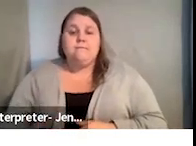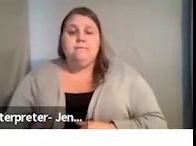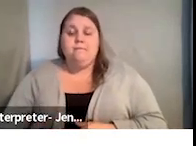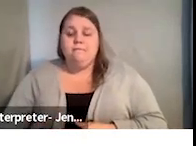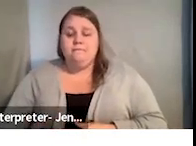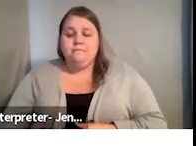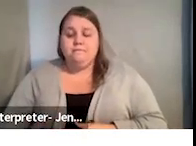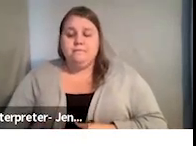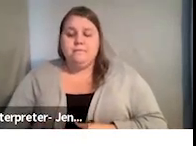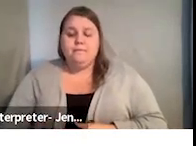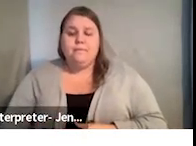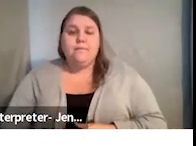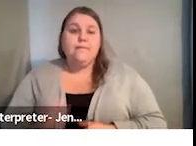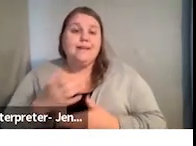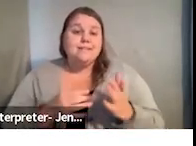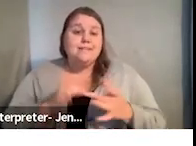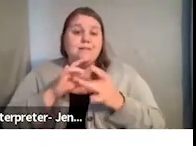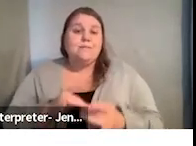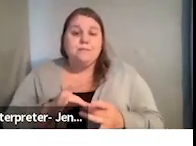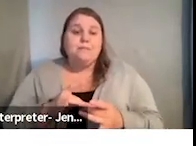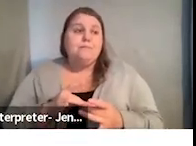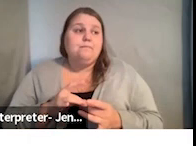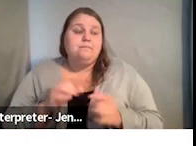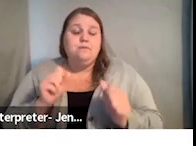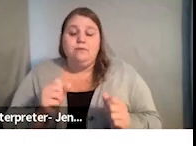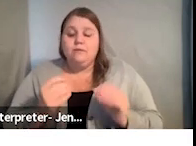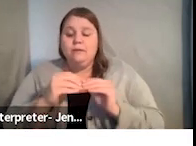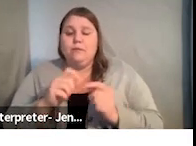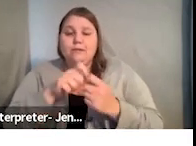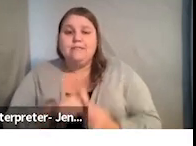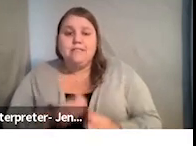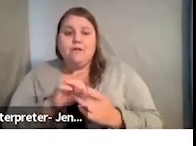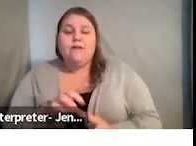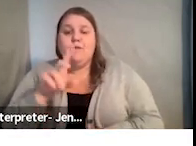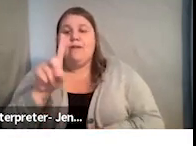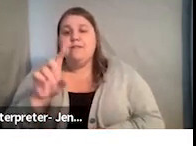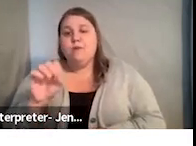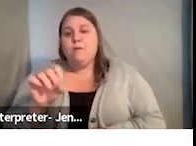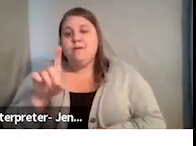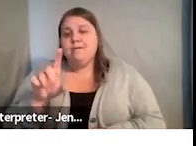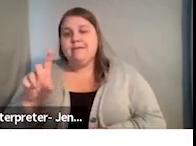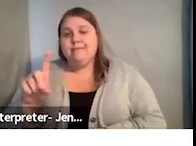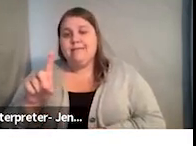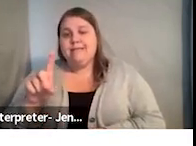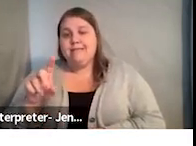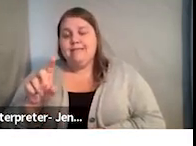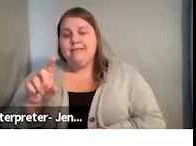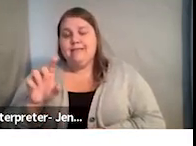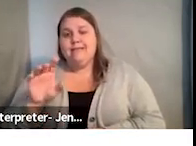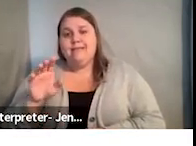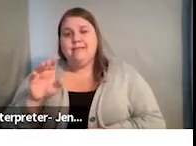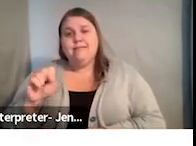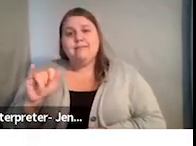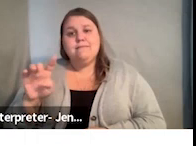Because some of them are kind of related back to, there could be more detail on the DODD side, like there's a provider, an